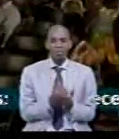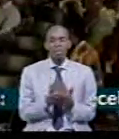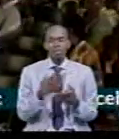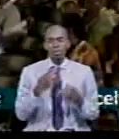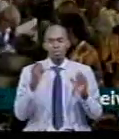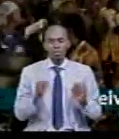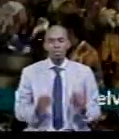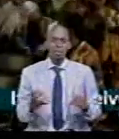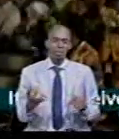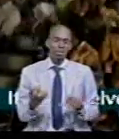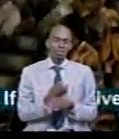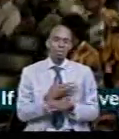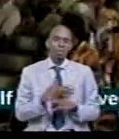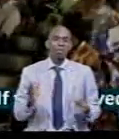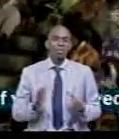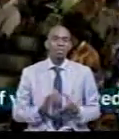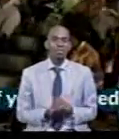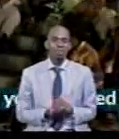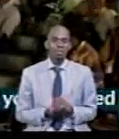inside.